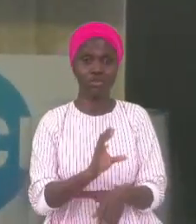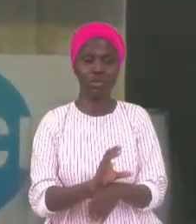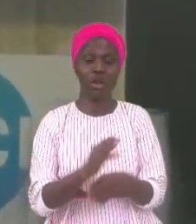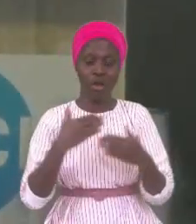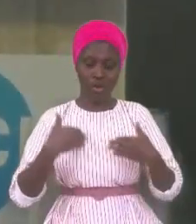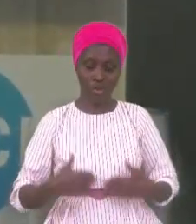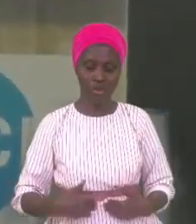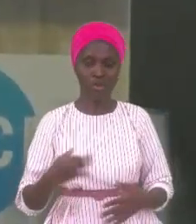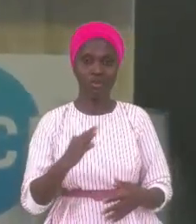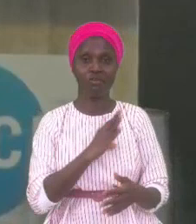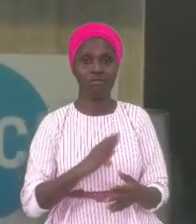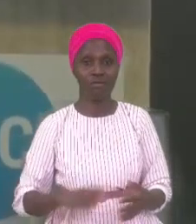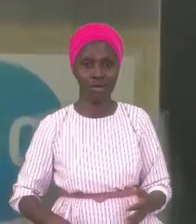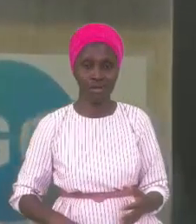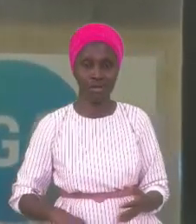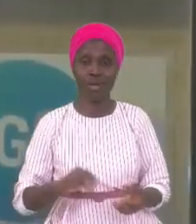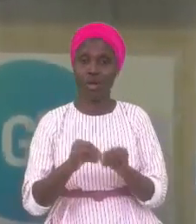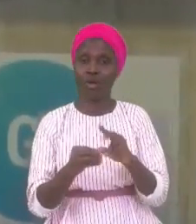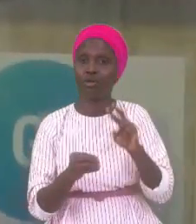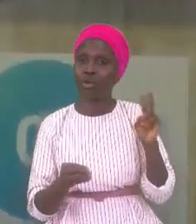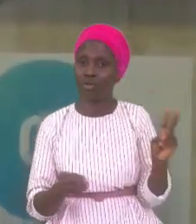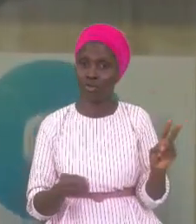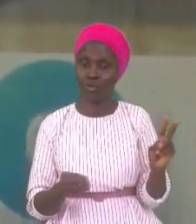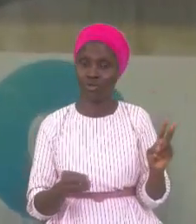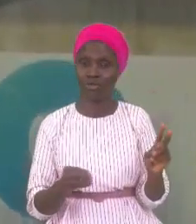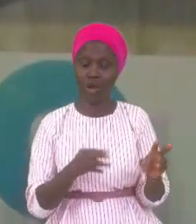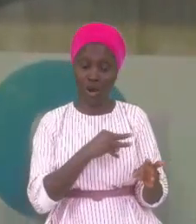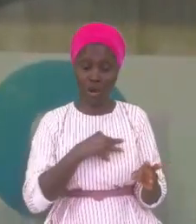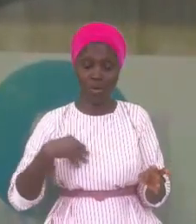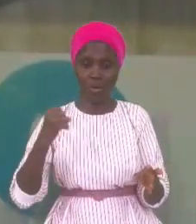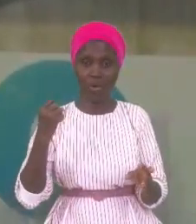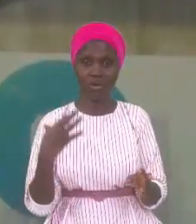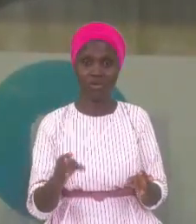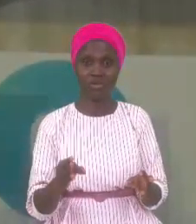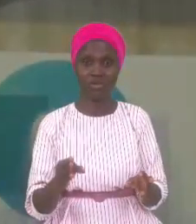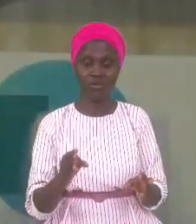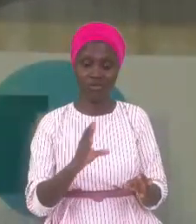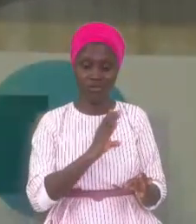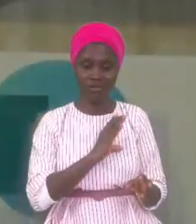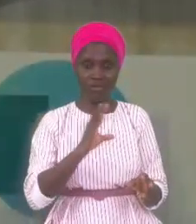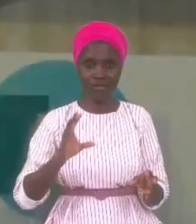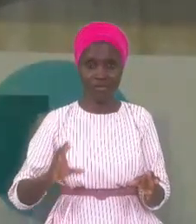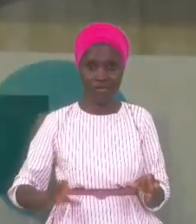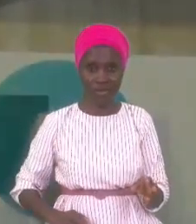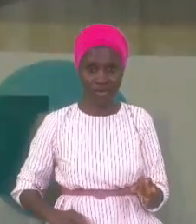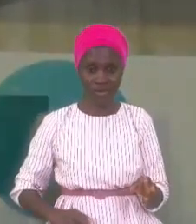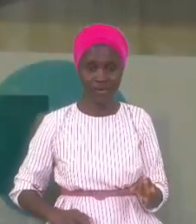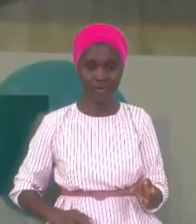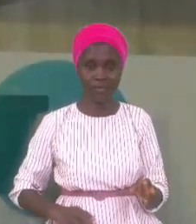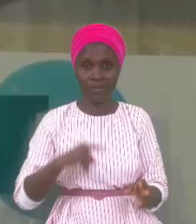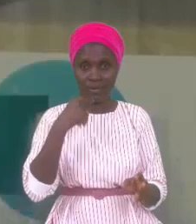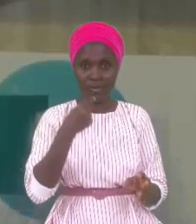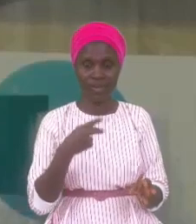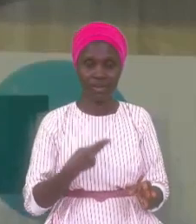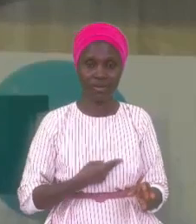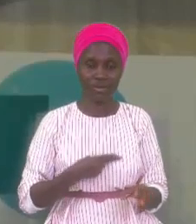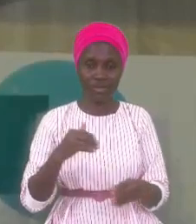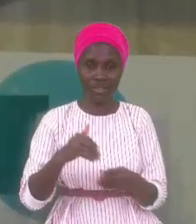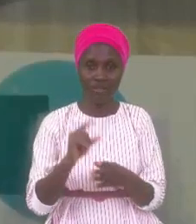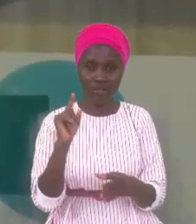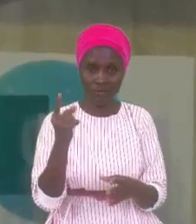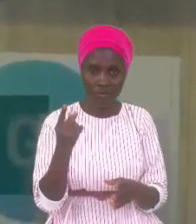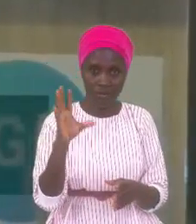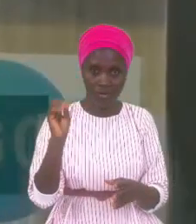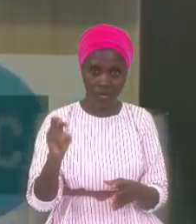Number two, members of Christ. Members of Christ. It tells us in 1 Corinthians chapter